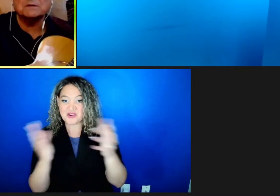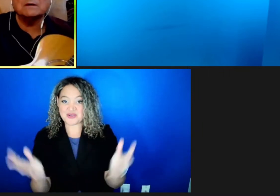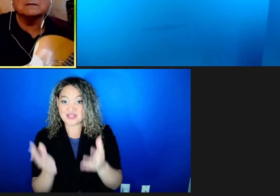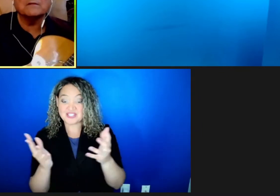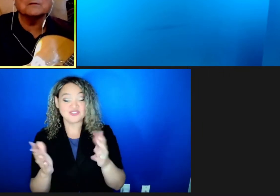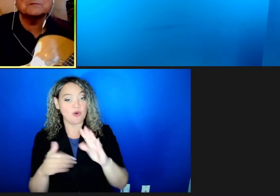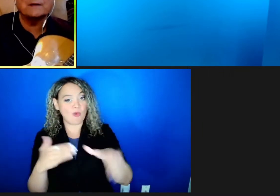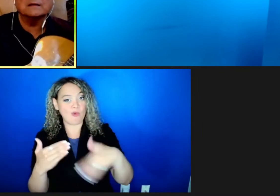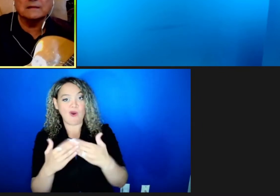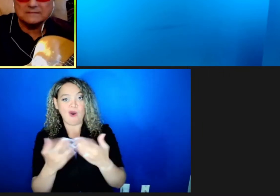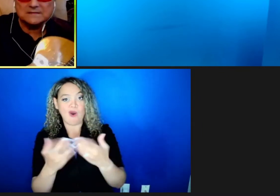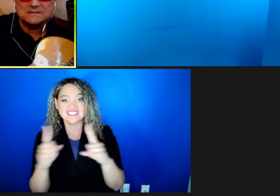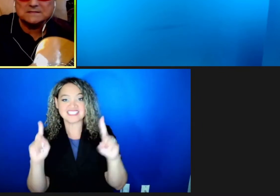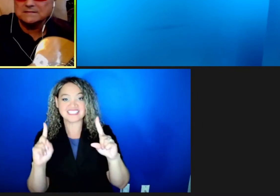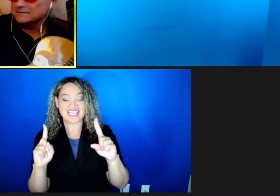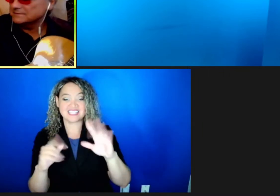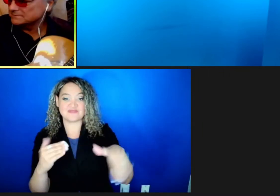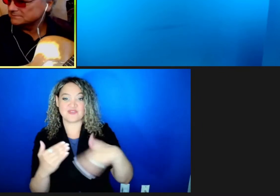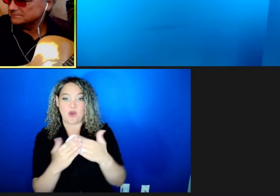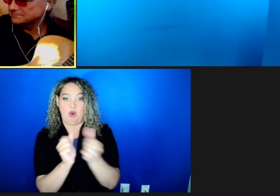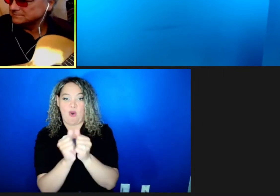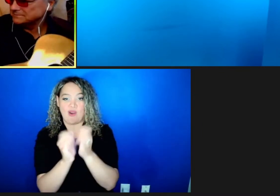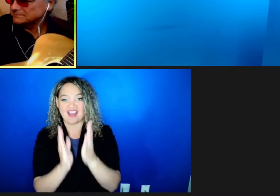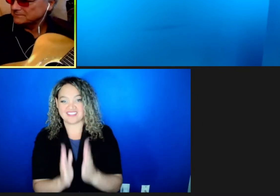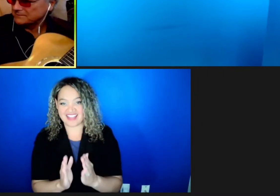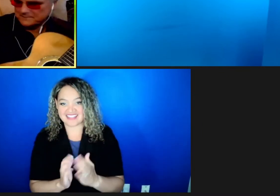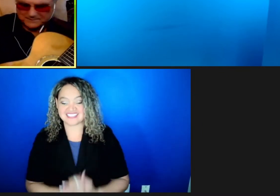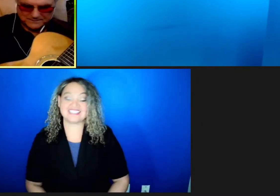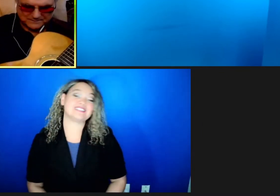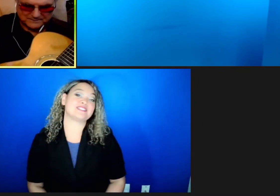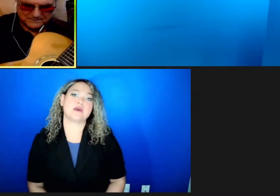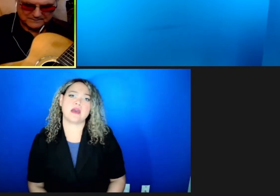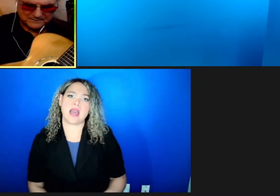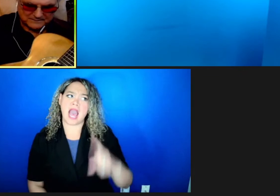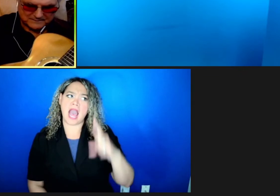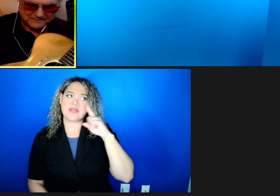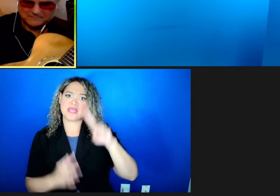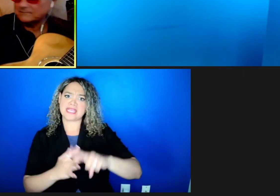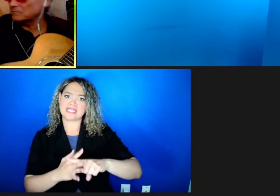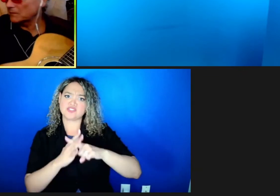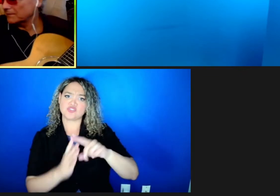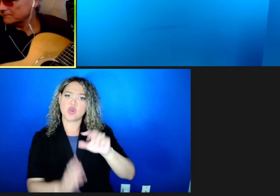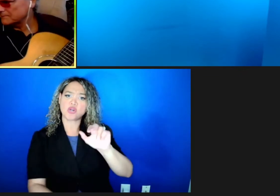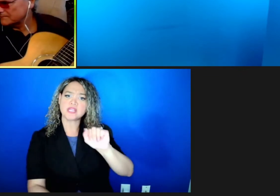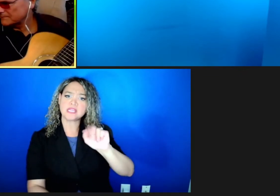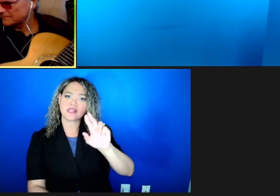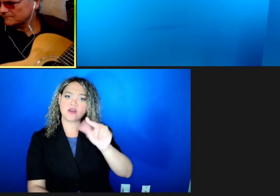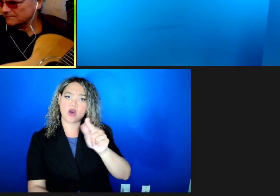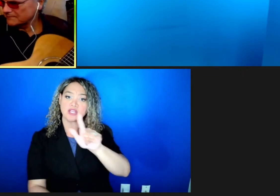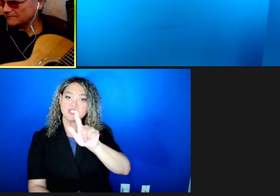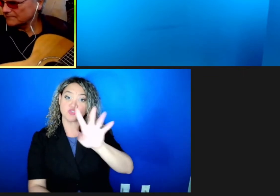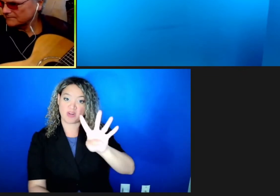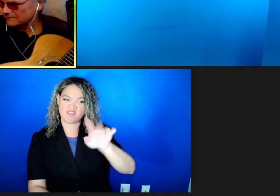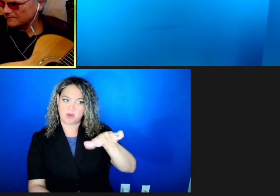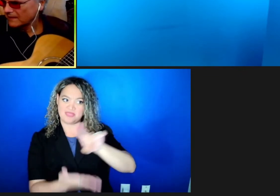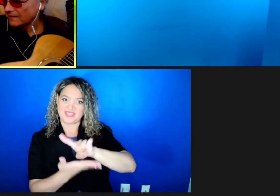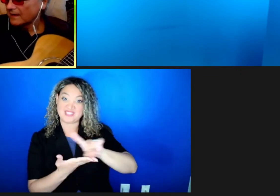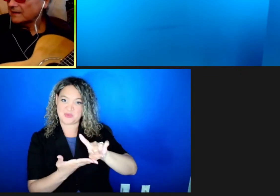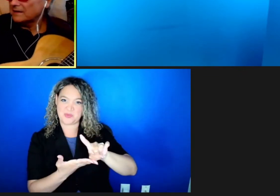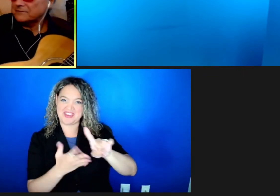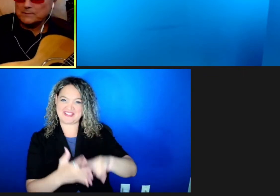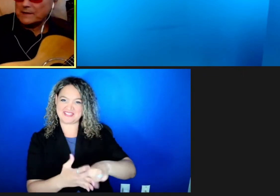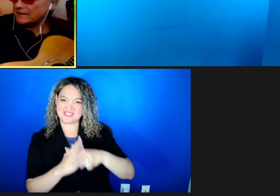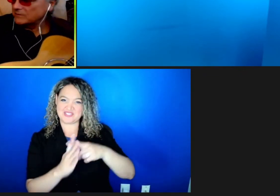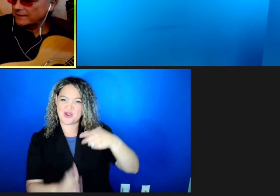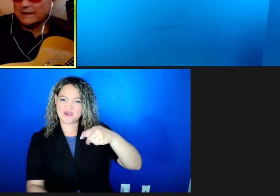success to all of those para-athletes. Absolutely. I think they started August 24th, so this week they started.